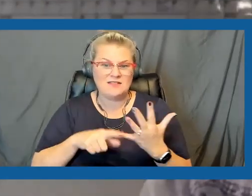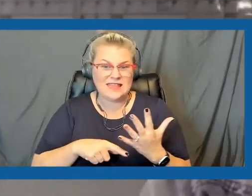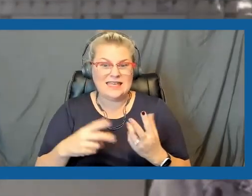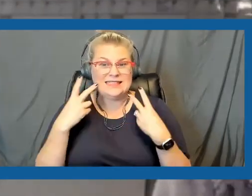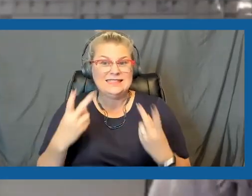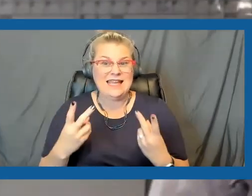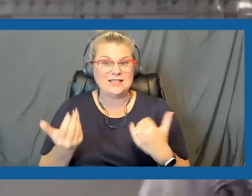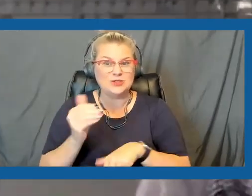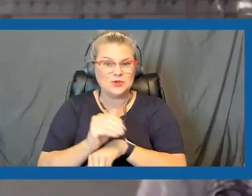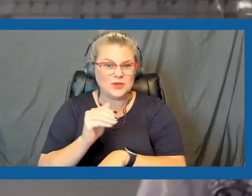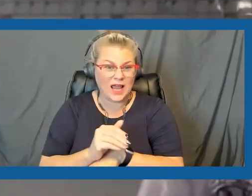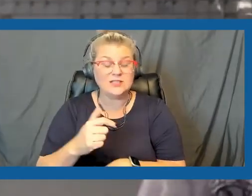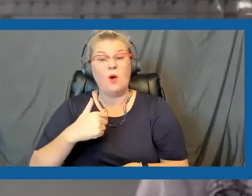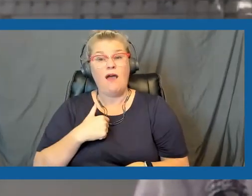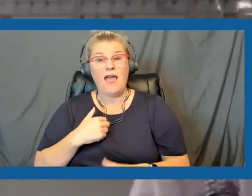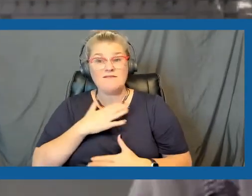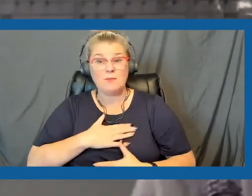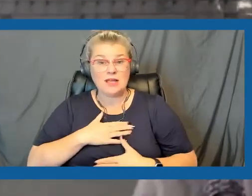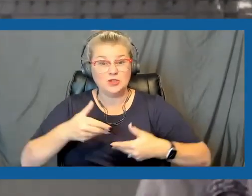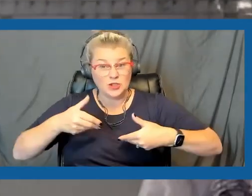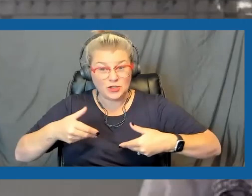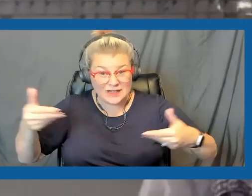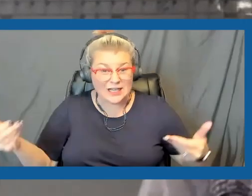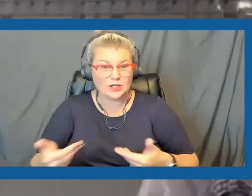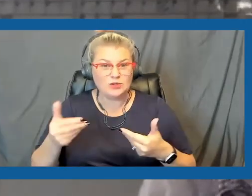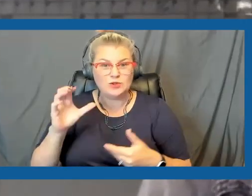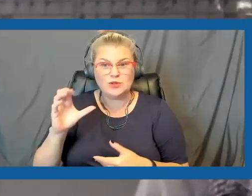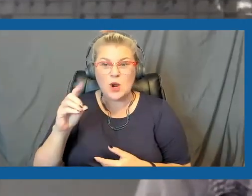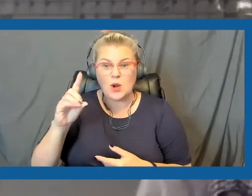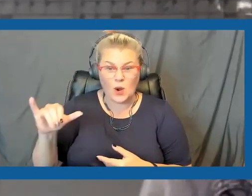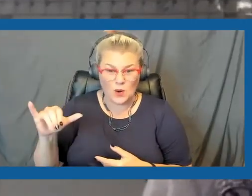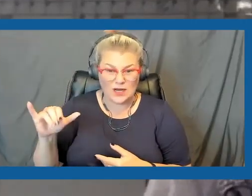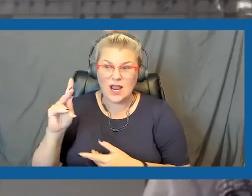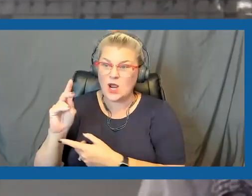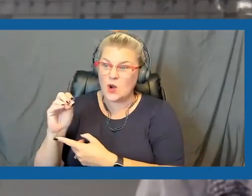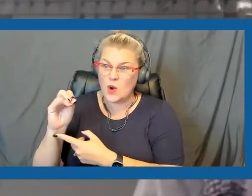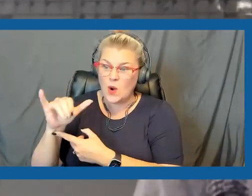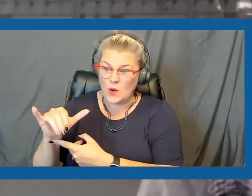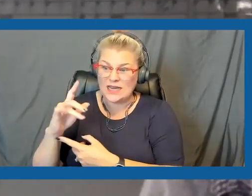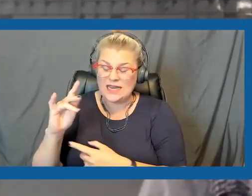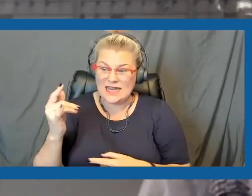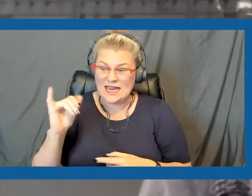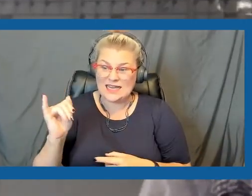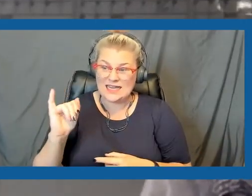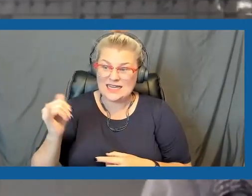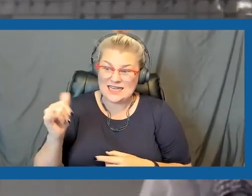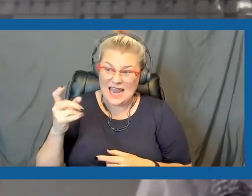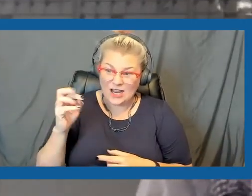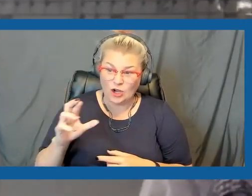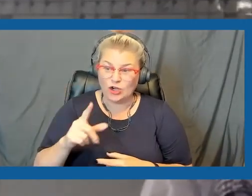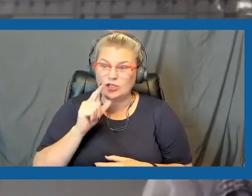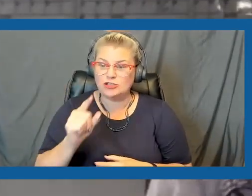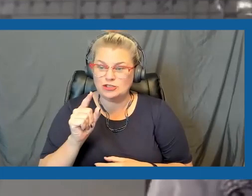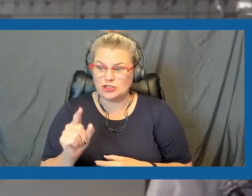tonight. And so I have the pleasure of introducing Cody Yeager. She's an enrolled member of the